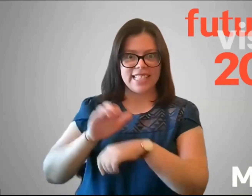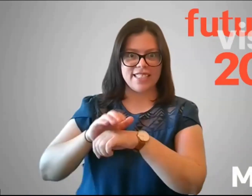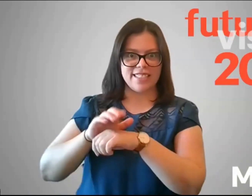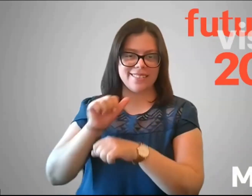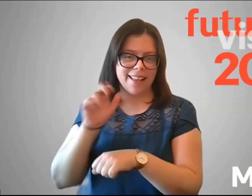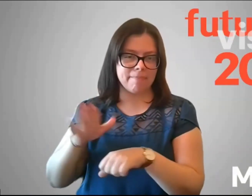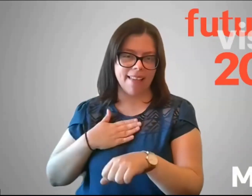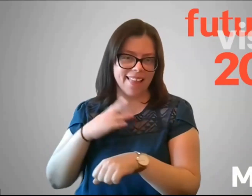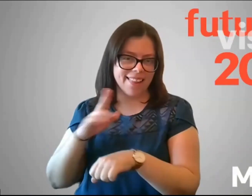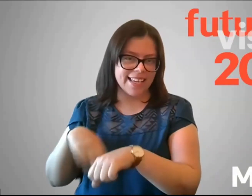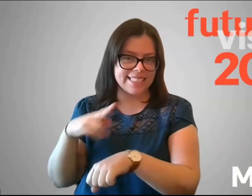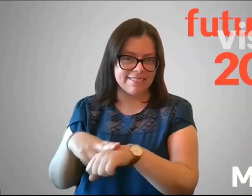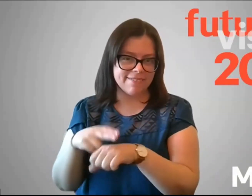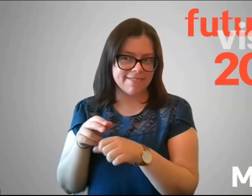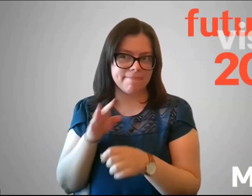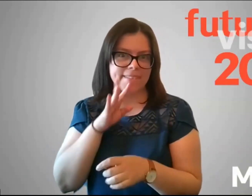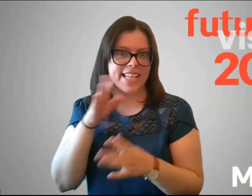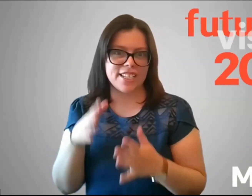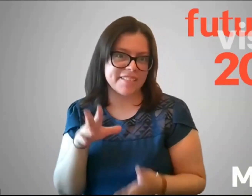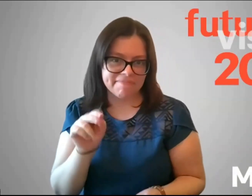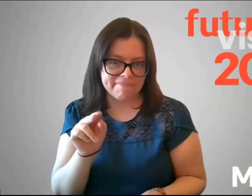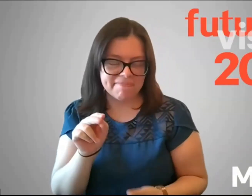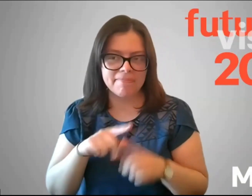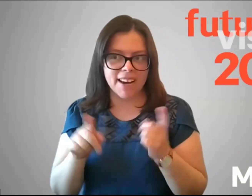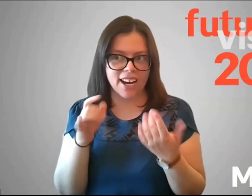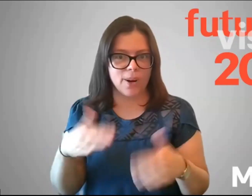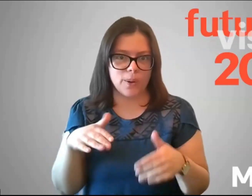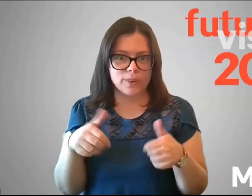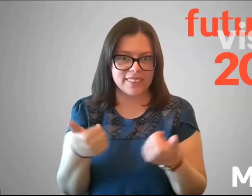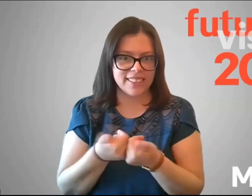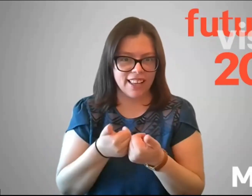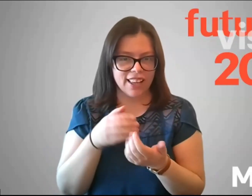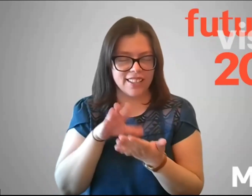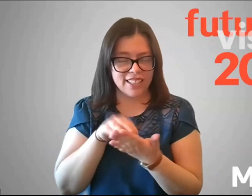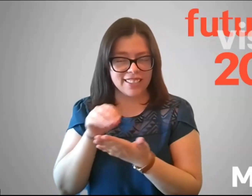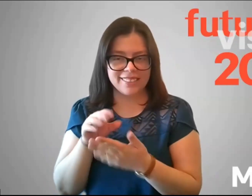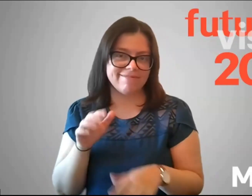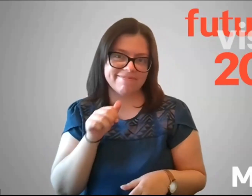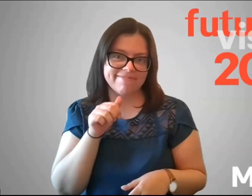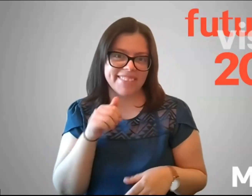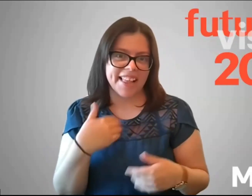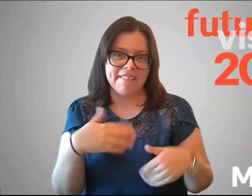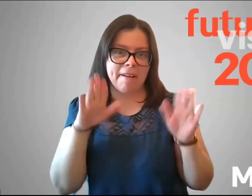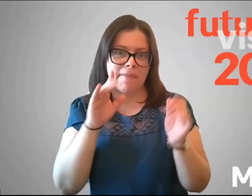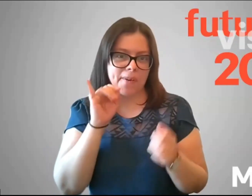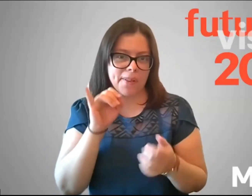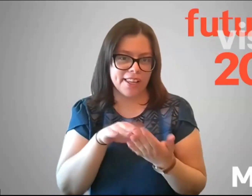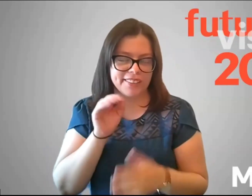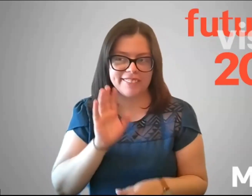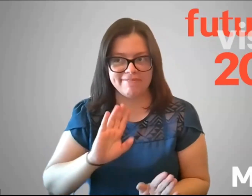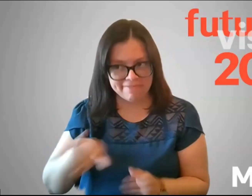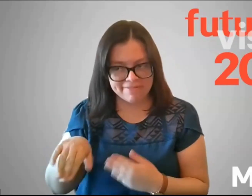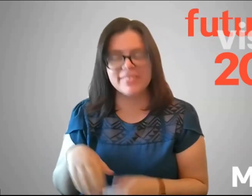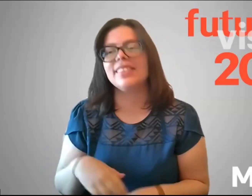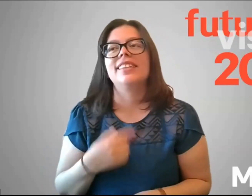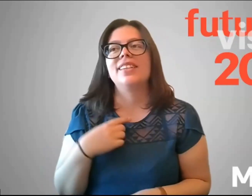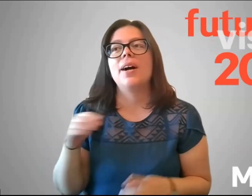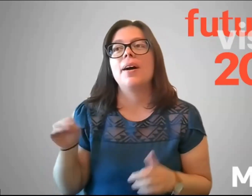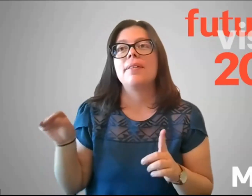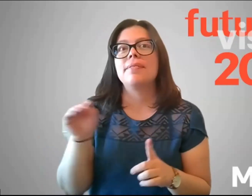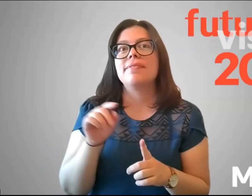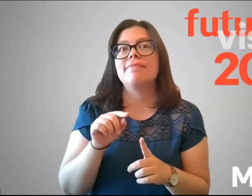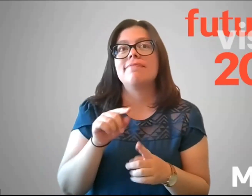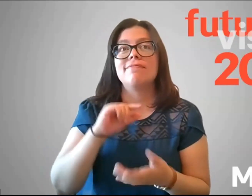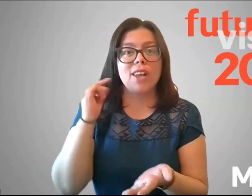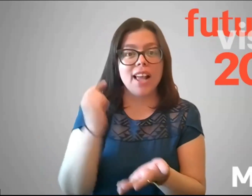was quite a challenge for me because English is not my natural first language, and I'm not a first language English